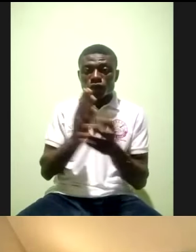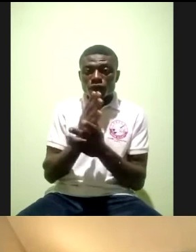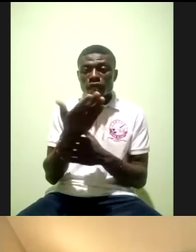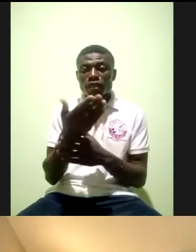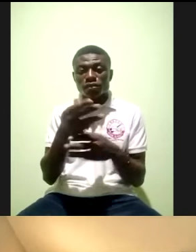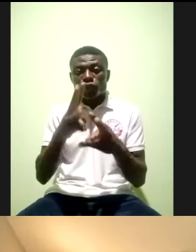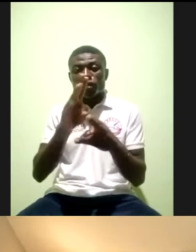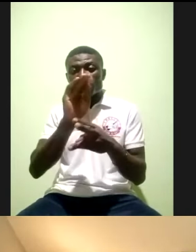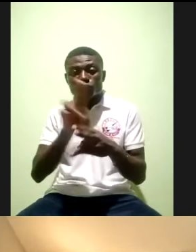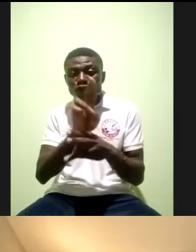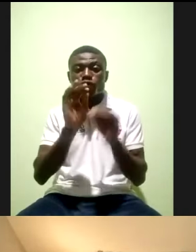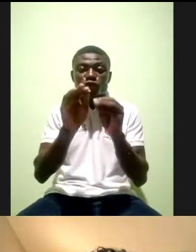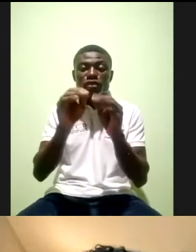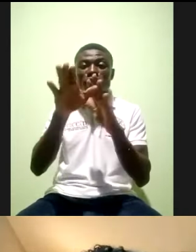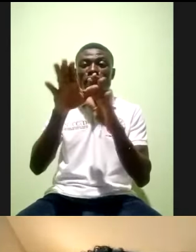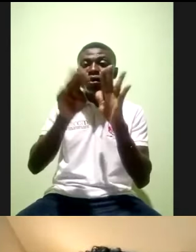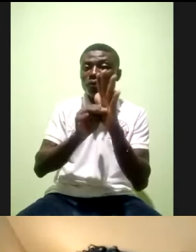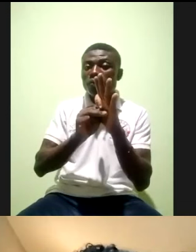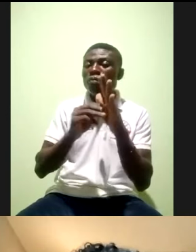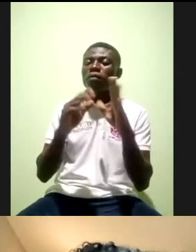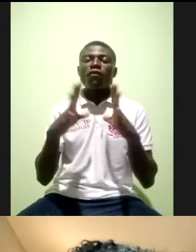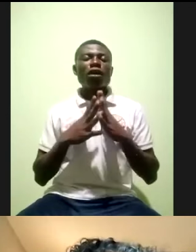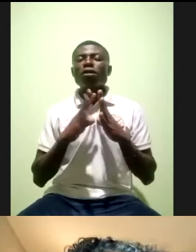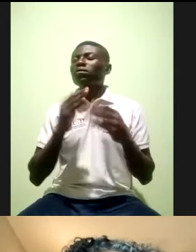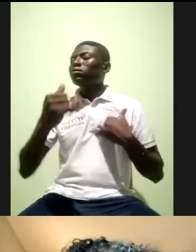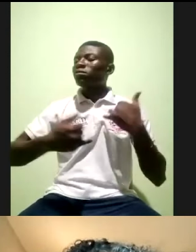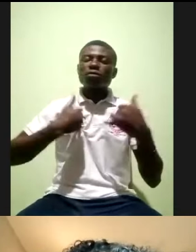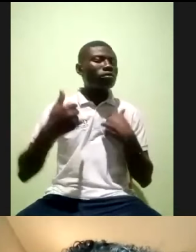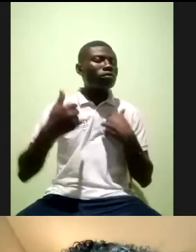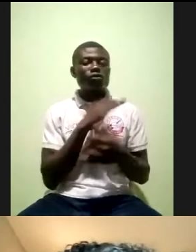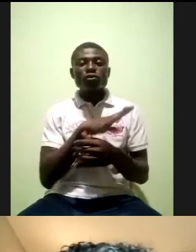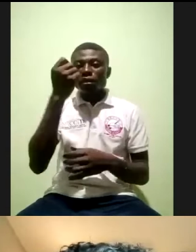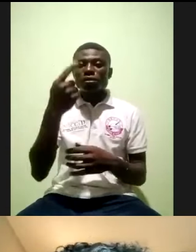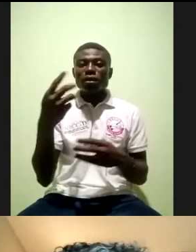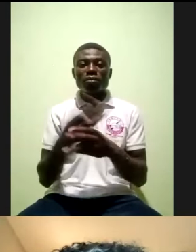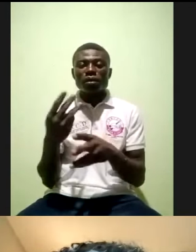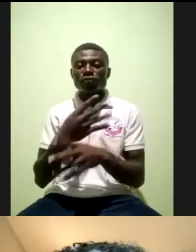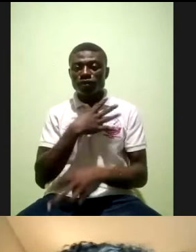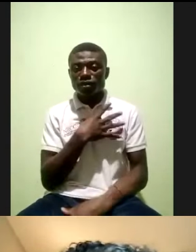and curriculums, it will be more fun for the children to understand math. So,